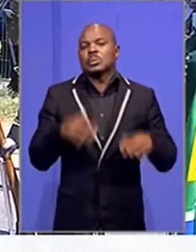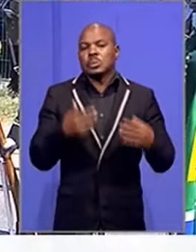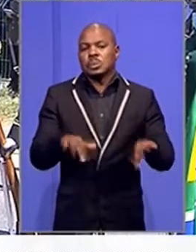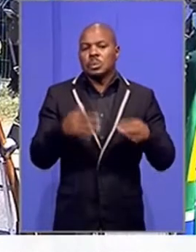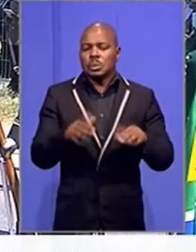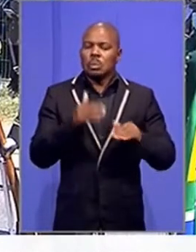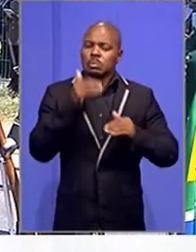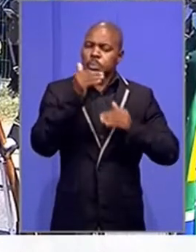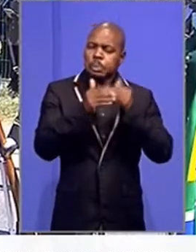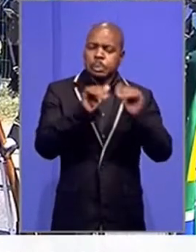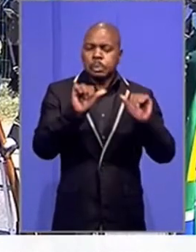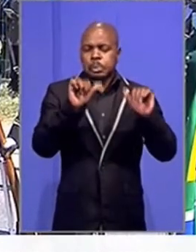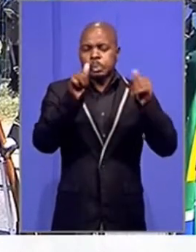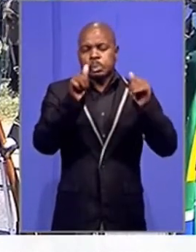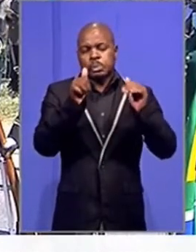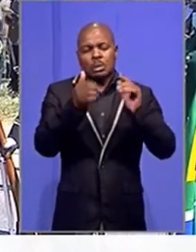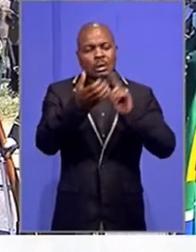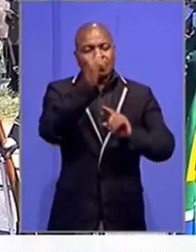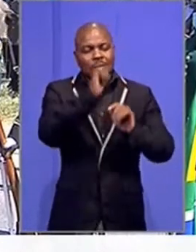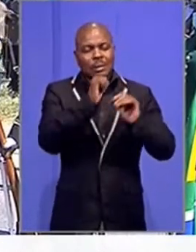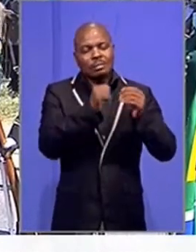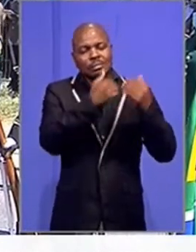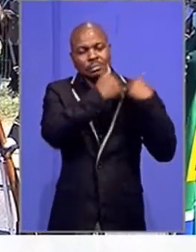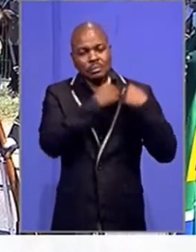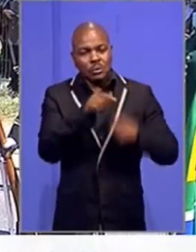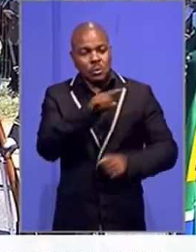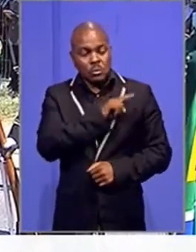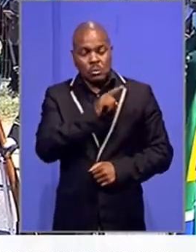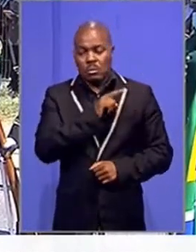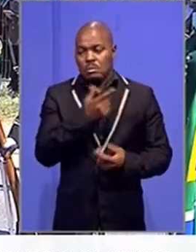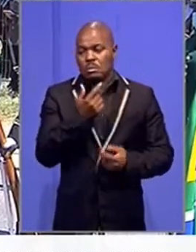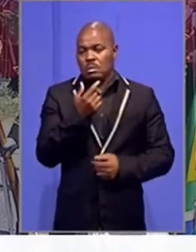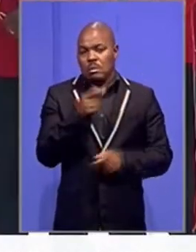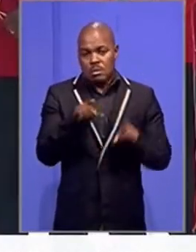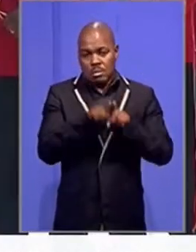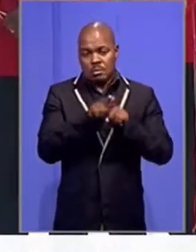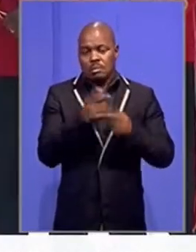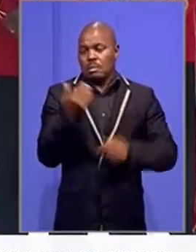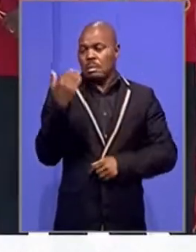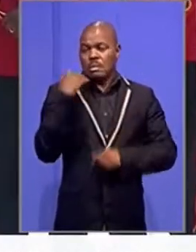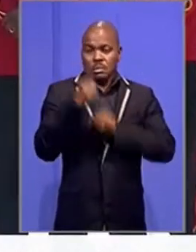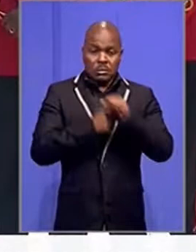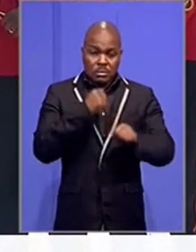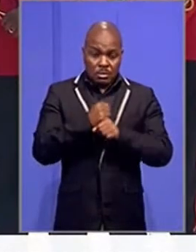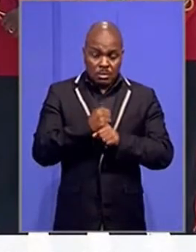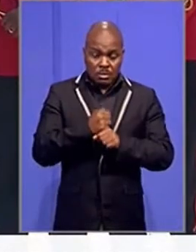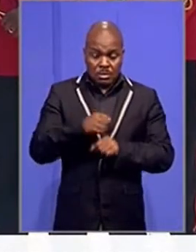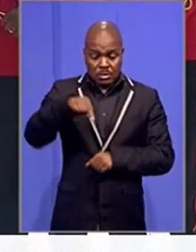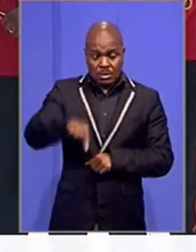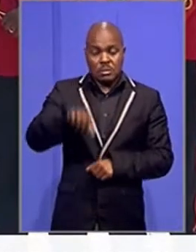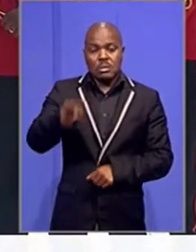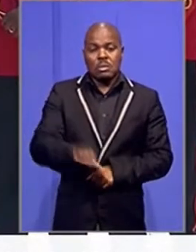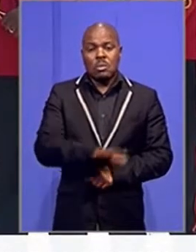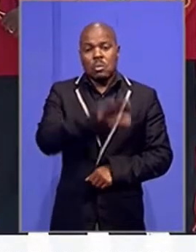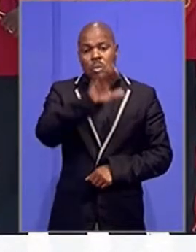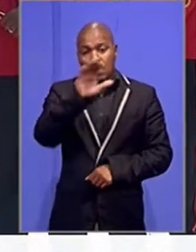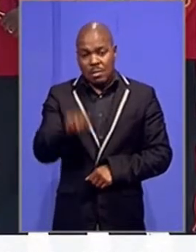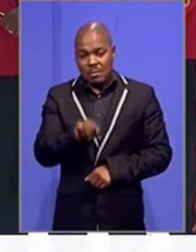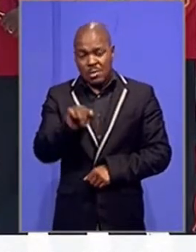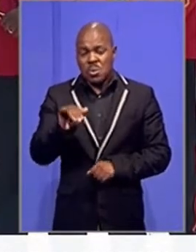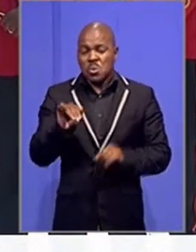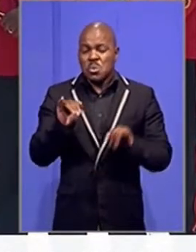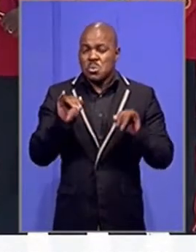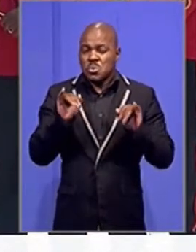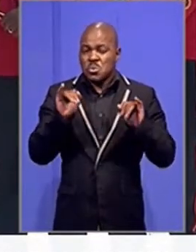task, particularly over the past year when our country endured